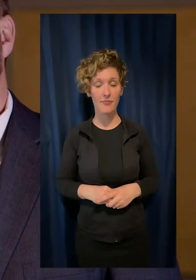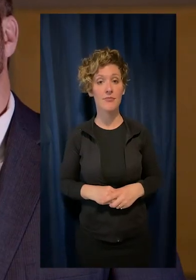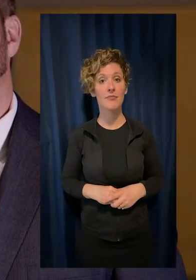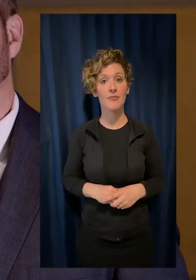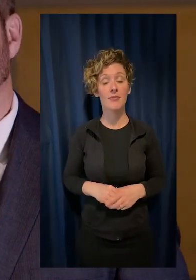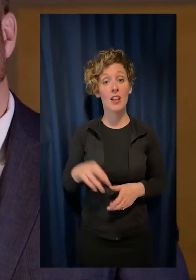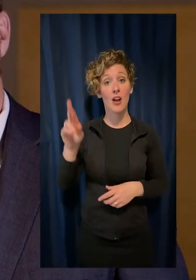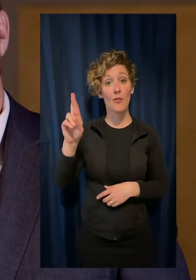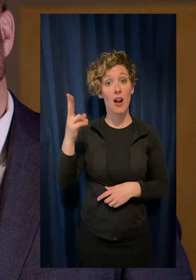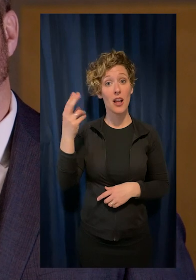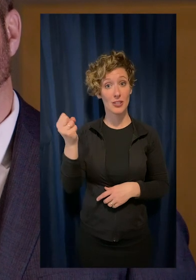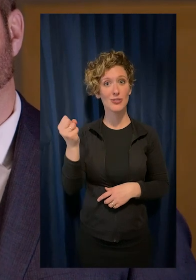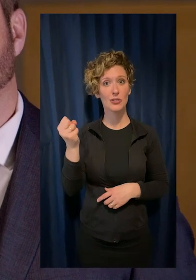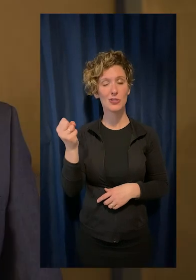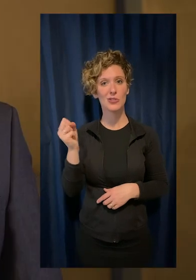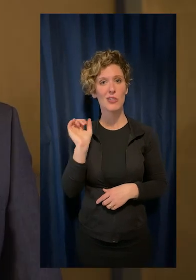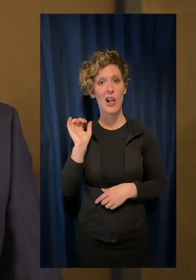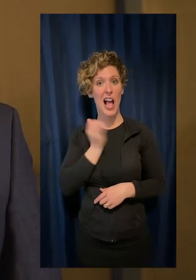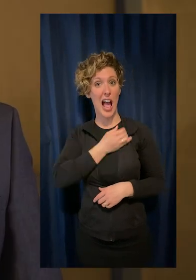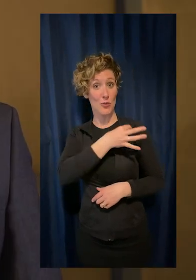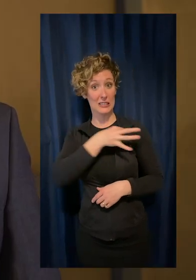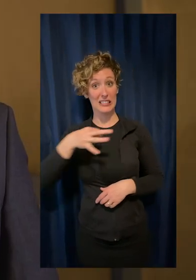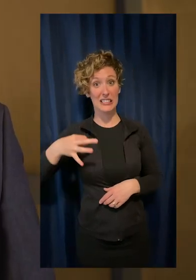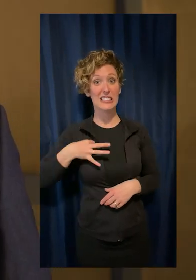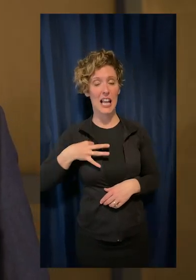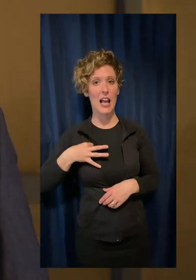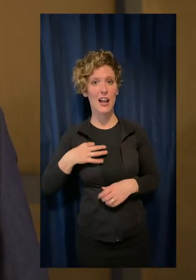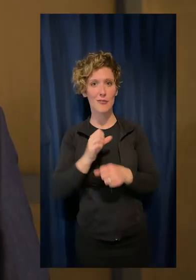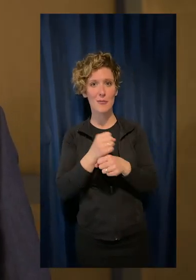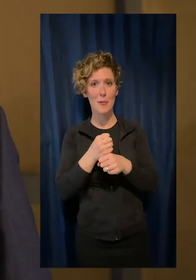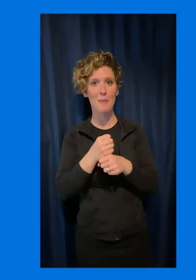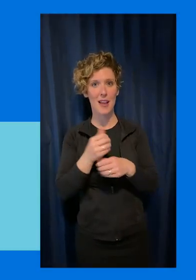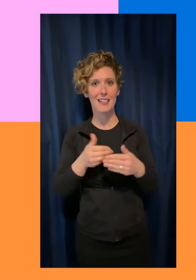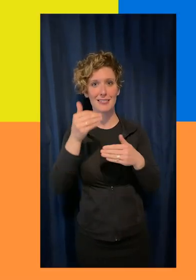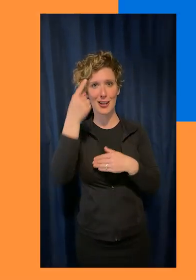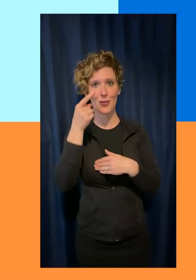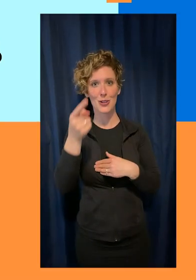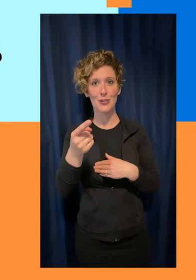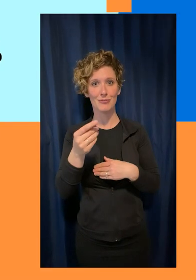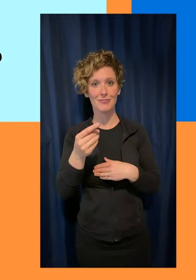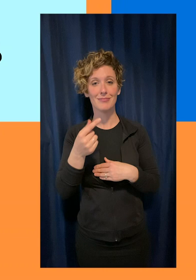the staff has put together the following montage to wish you well and great success.